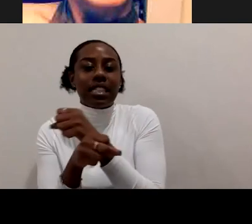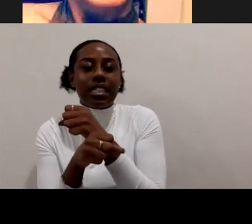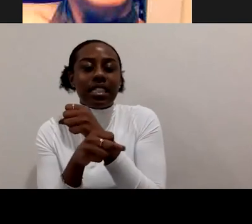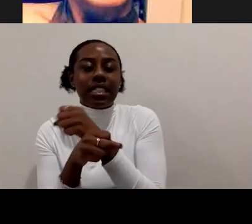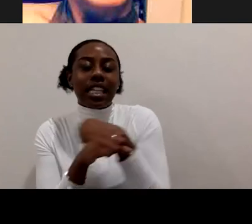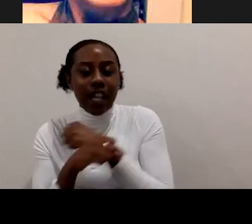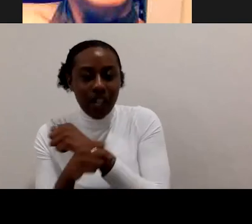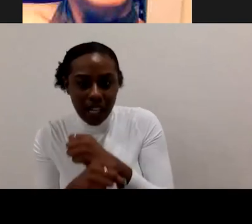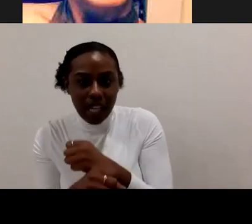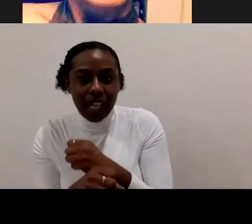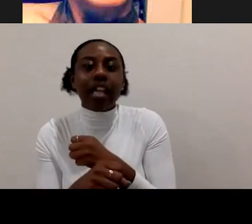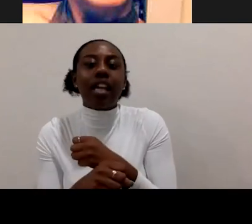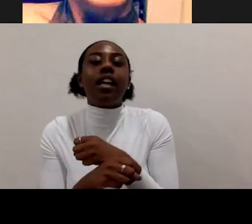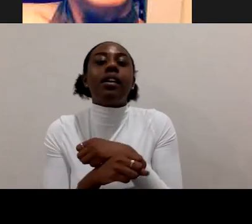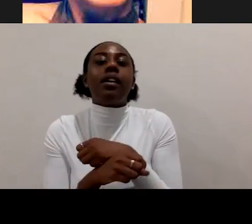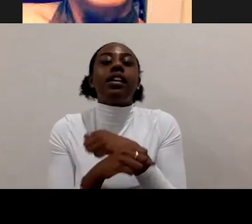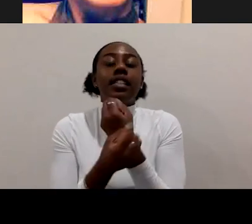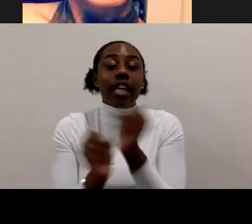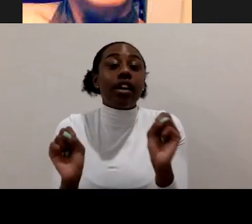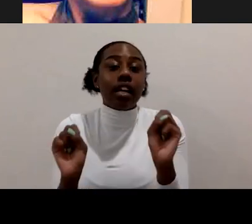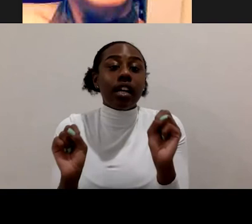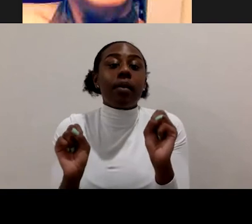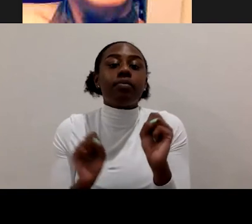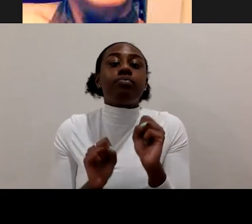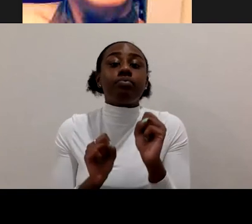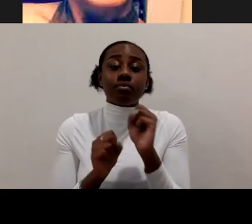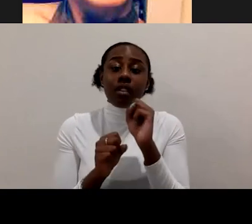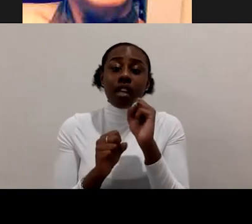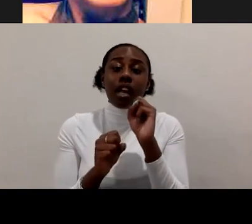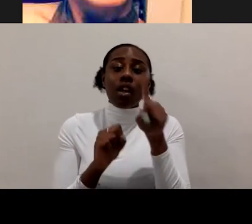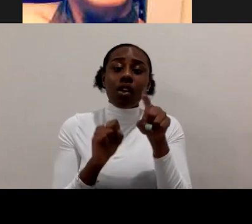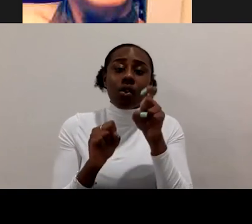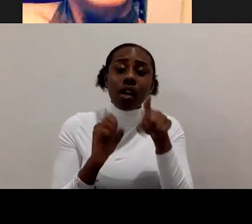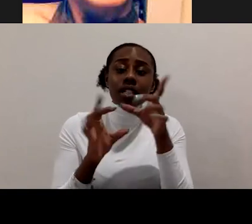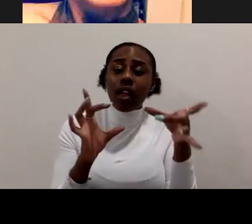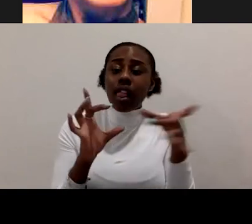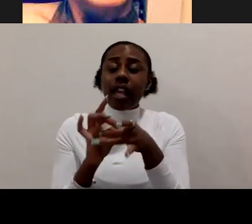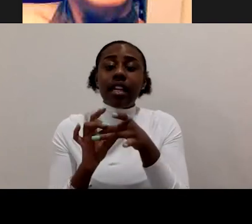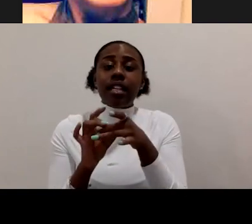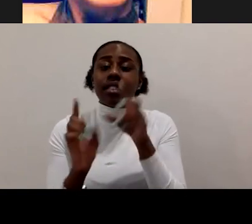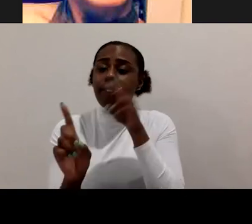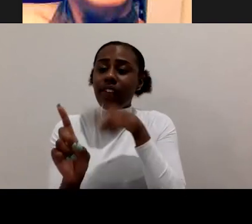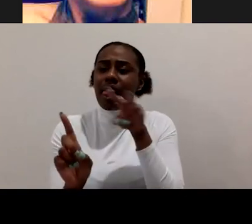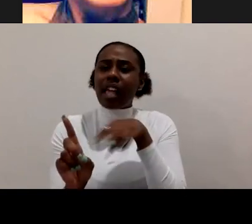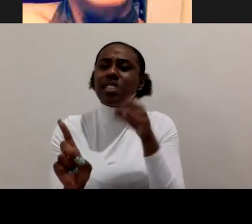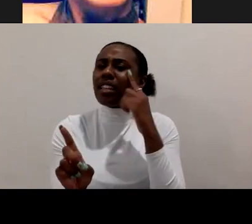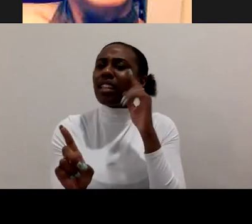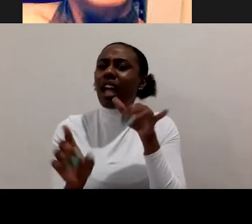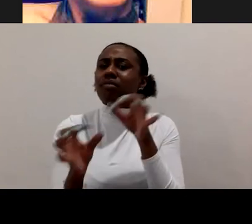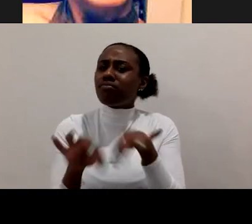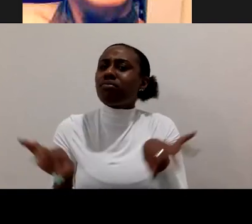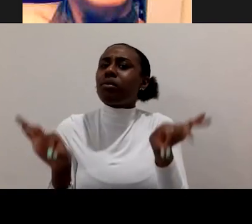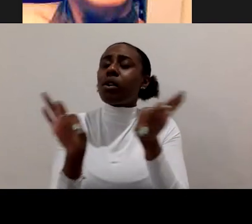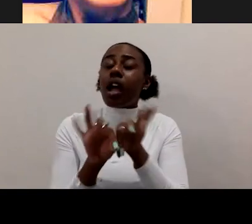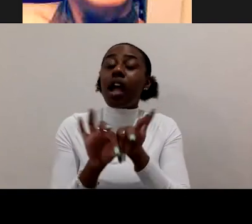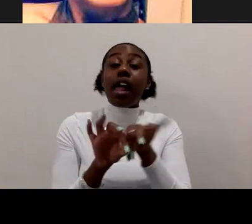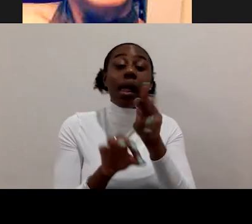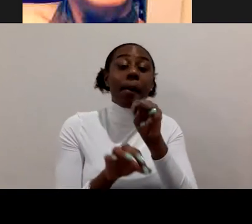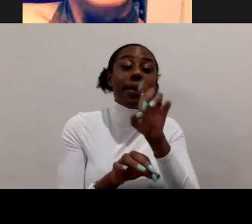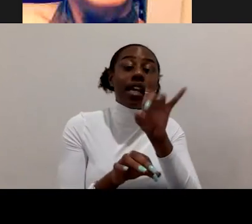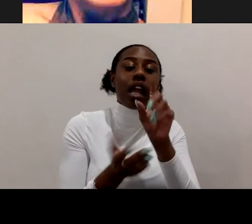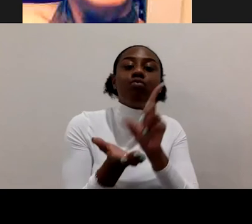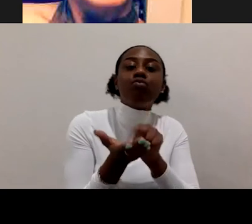surveillance is a good one. I think the media's role in even the hyping up of the Red Scare and what there is to be afraid of